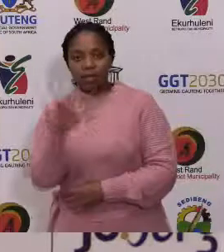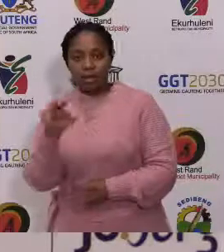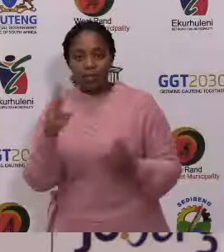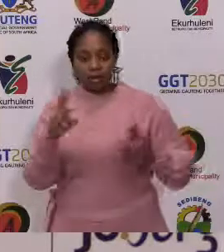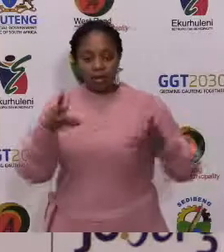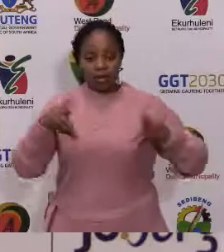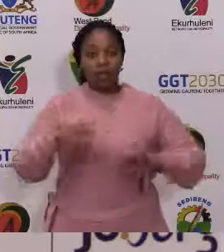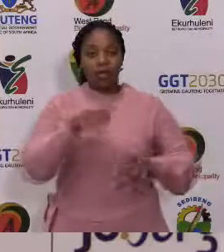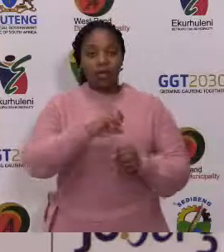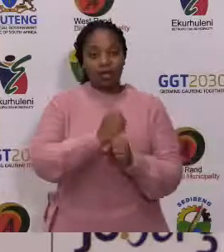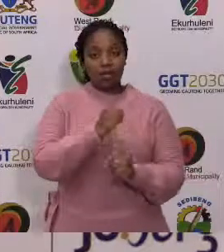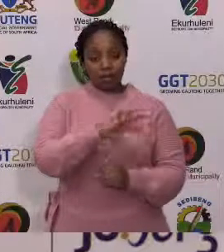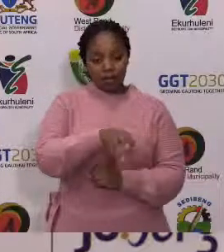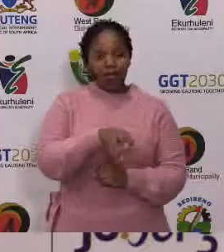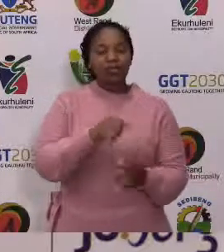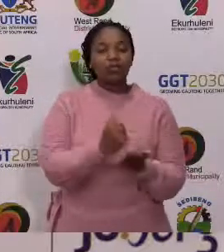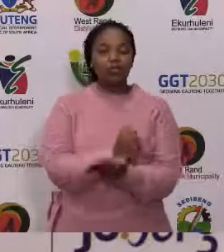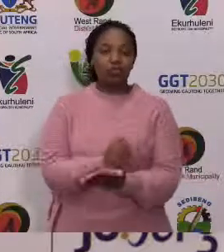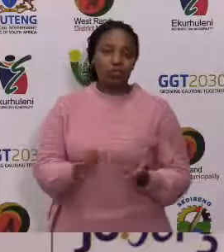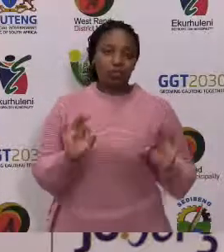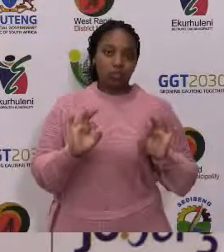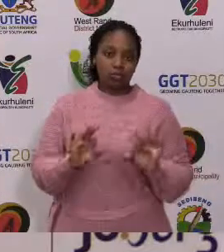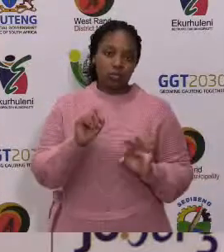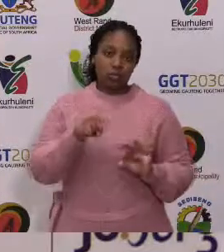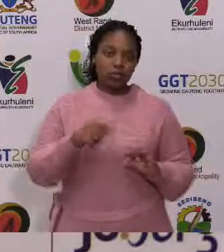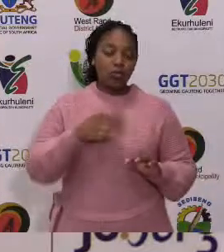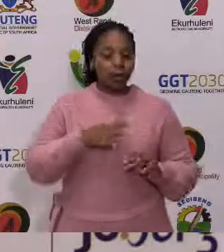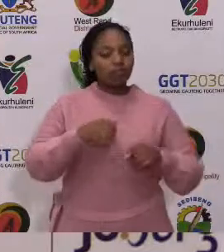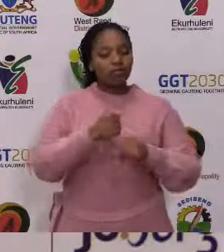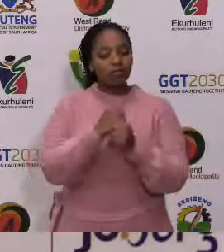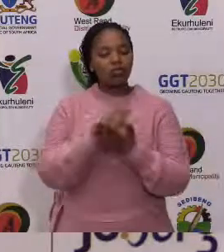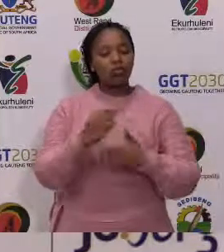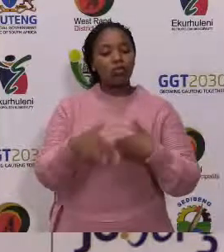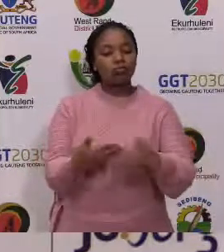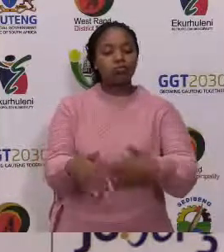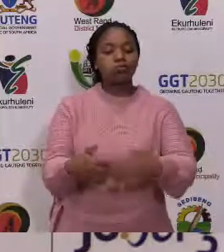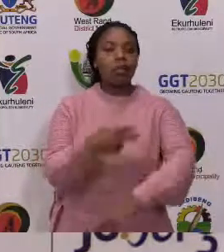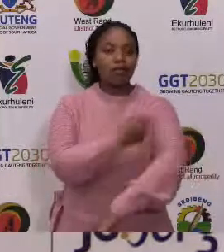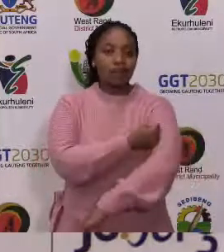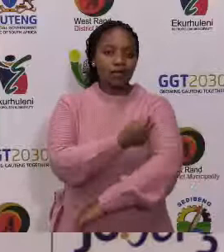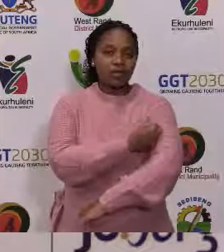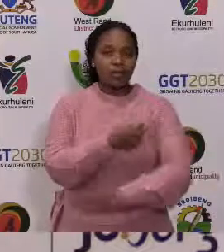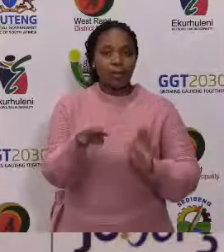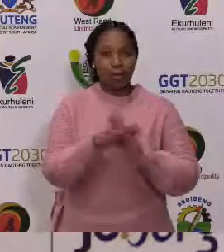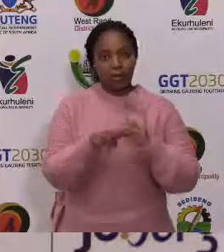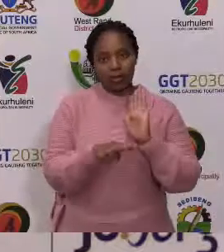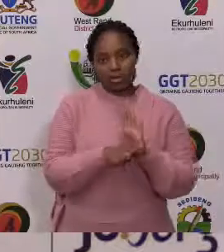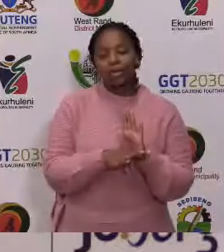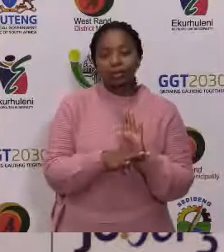want to roll out this vaccination program as soon as we